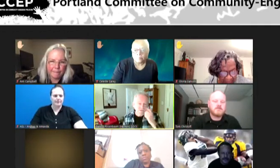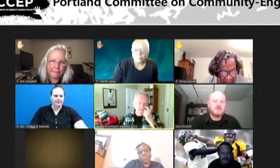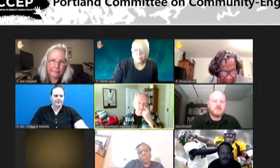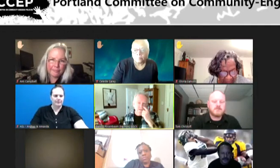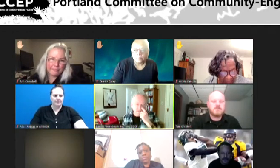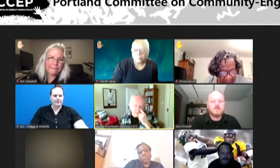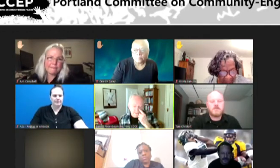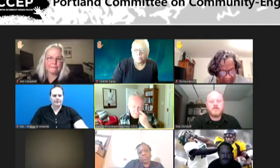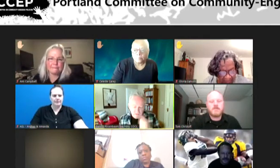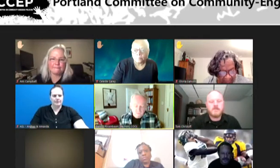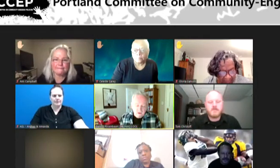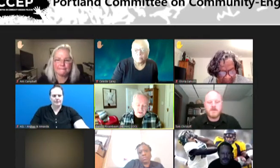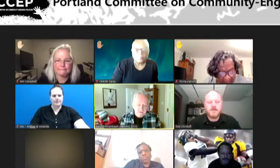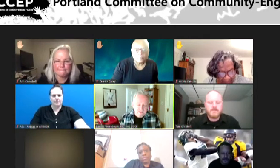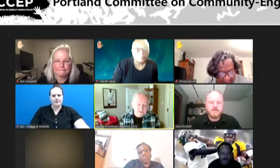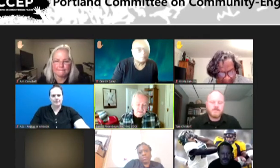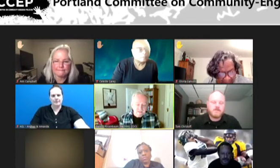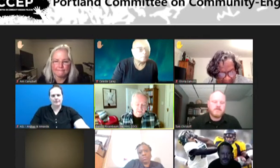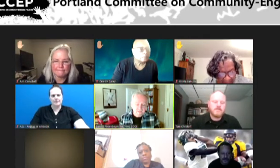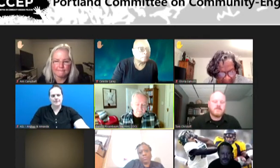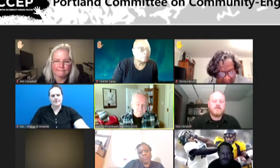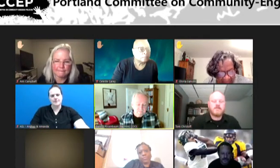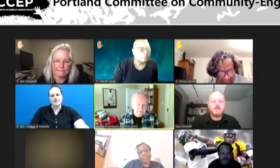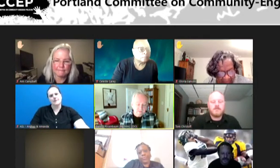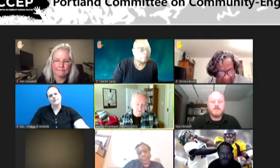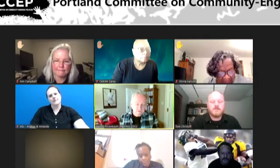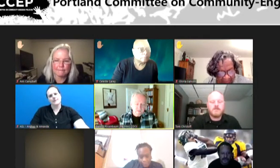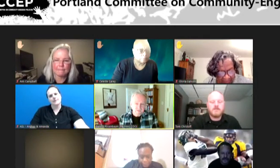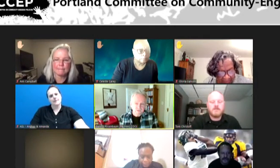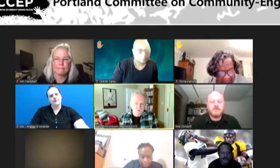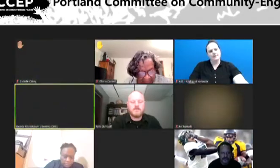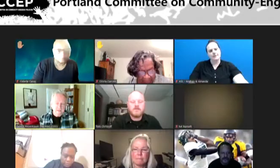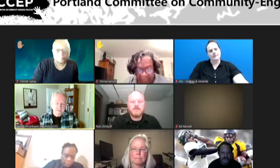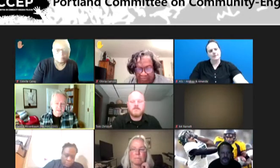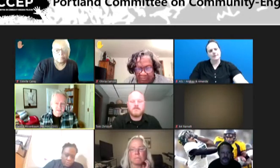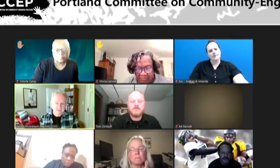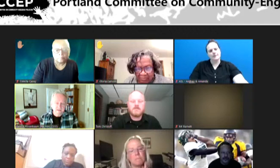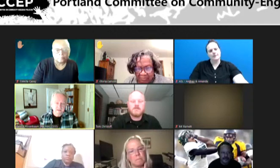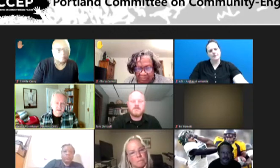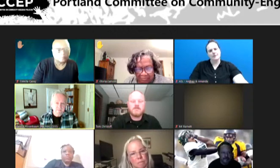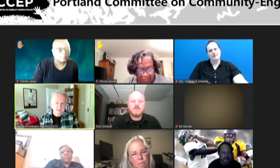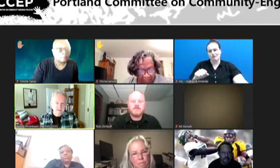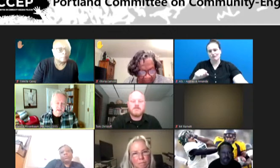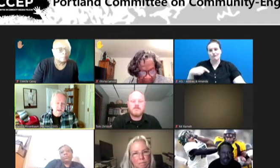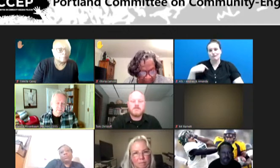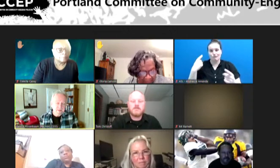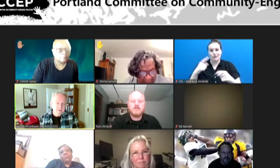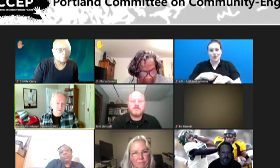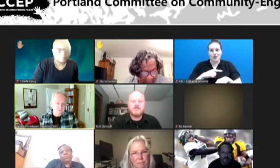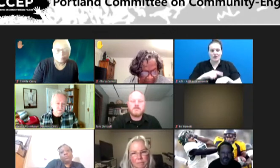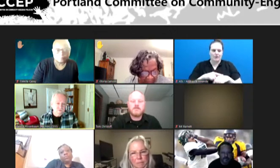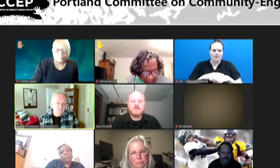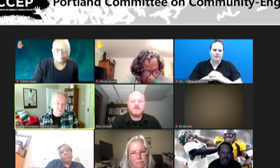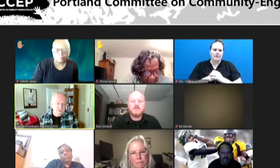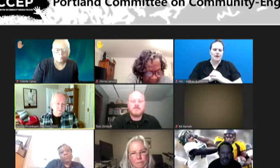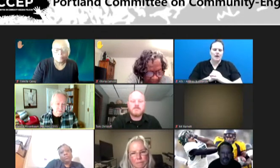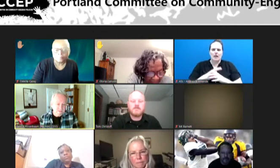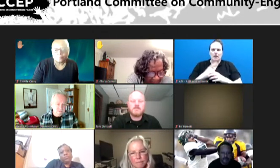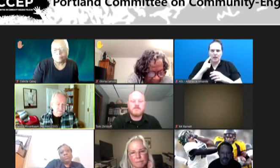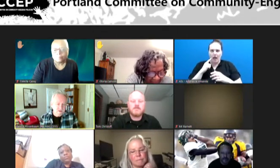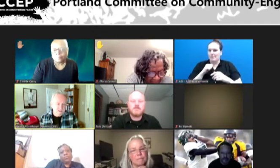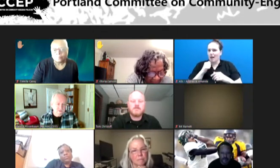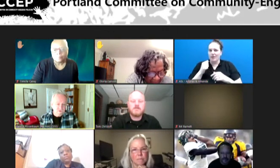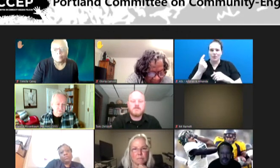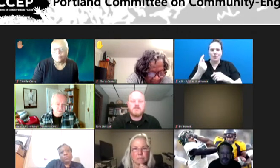Yes, it has been a while, and so I think, and I'm not the one to